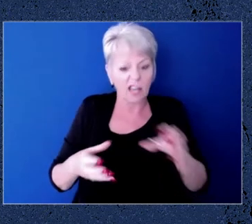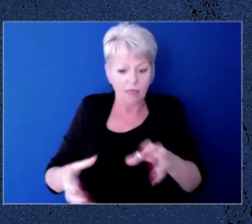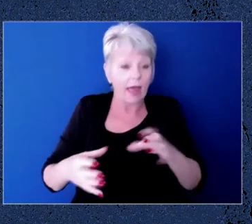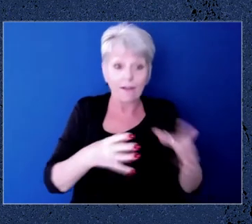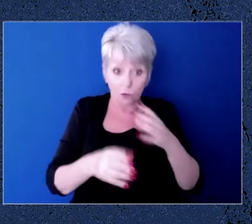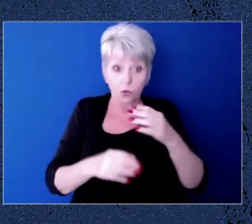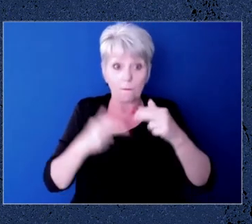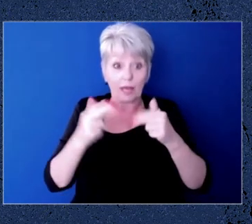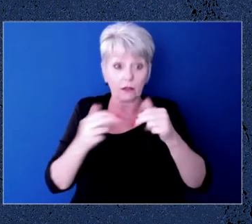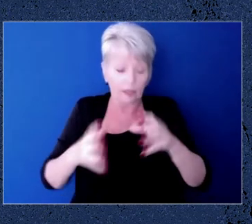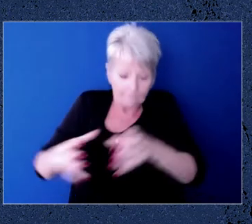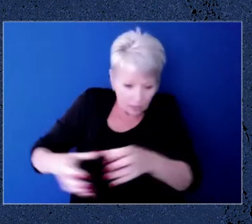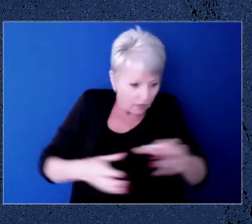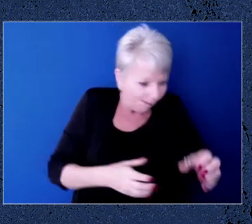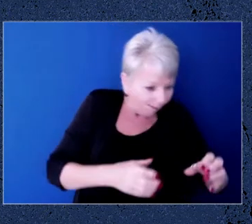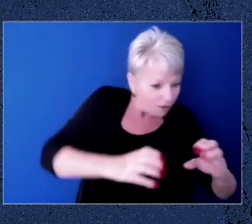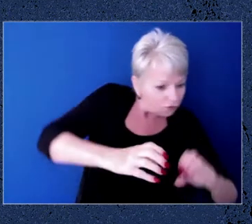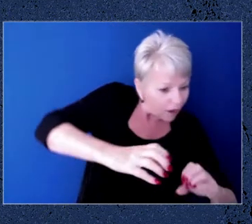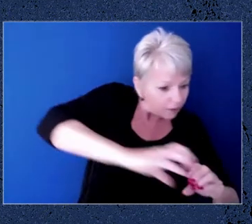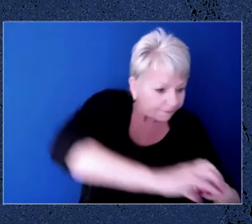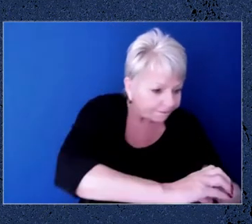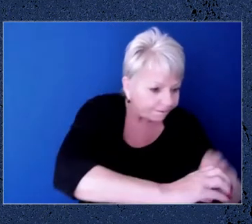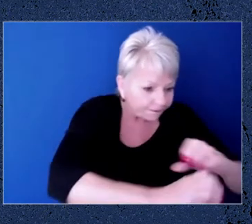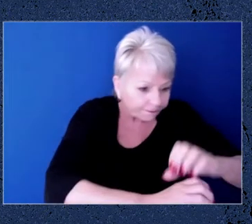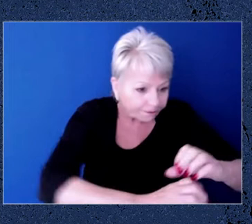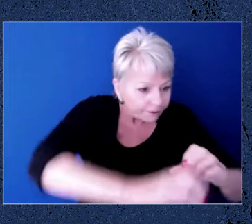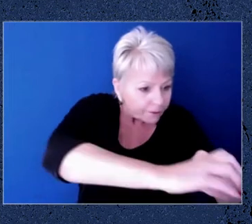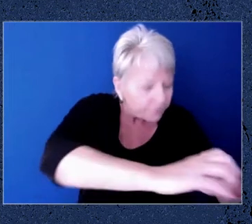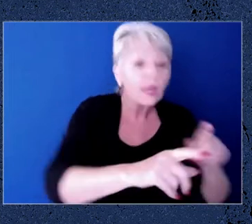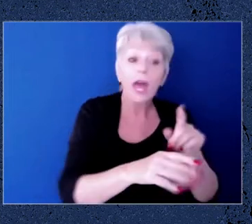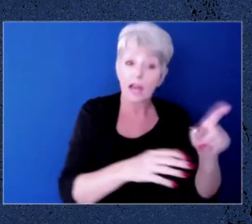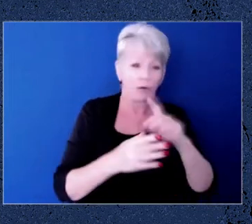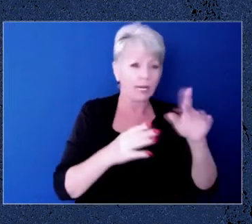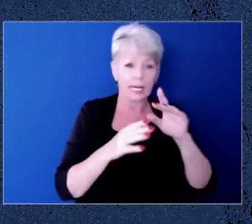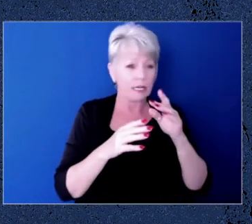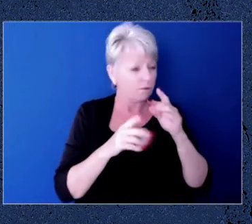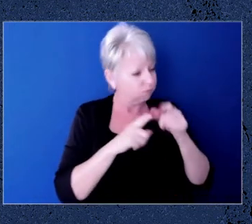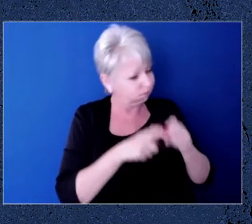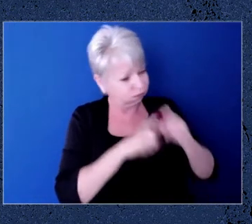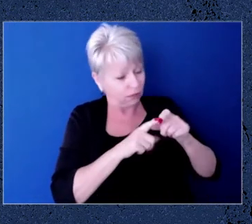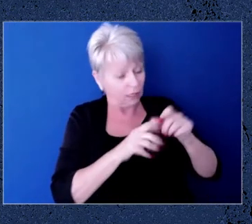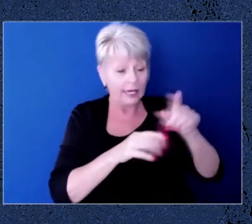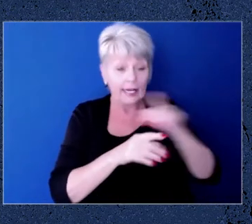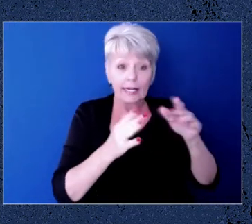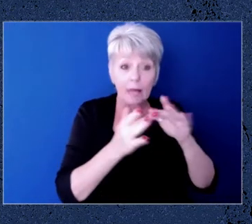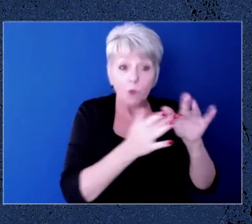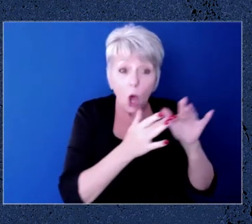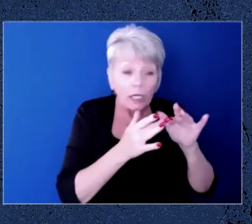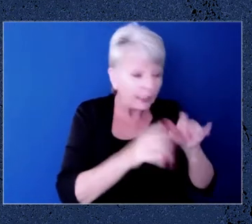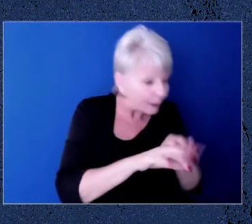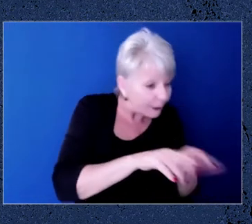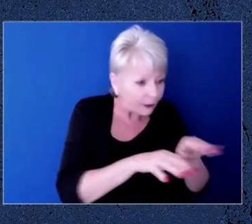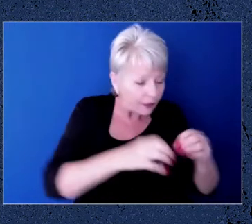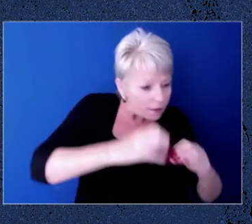sort of random block, fashioned into this really intricate network. And not only in Gunjumara country, right out through to Garryward, which is what's called the Grampians